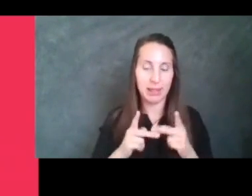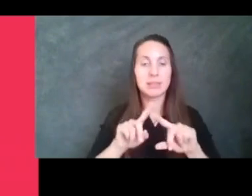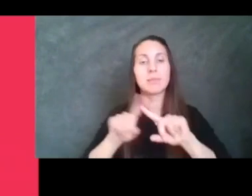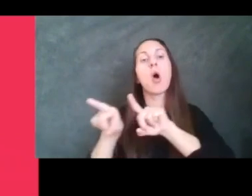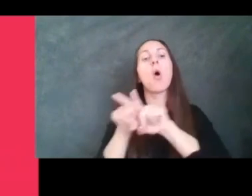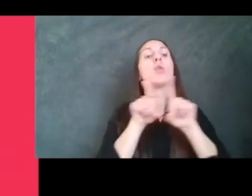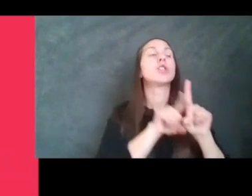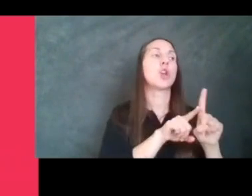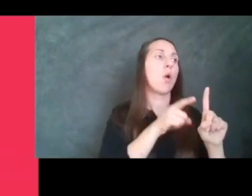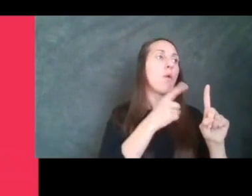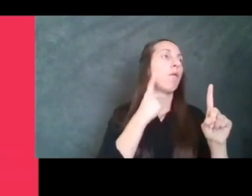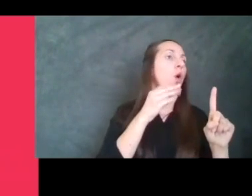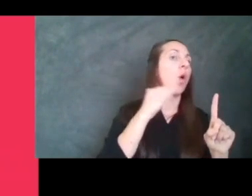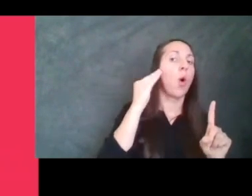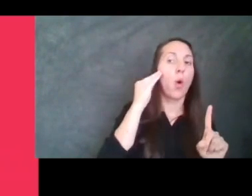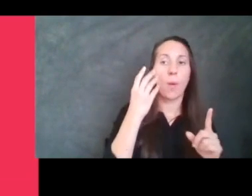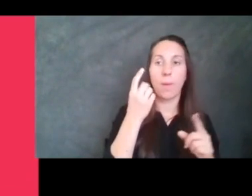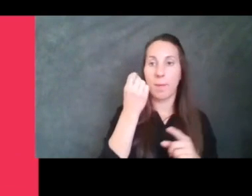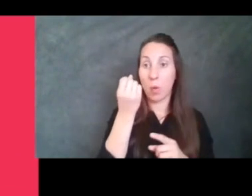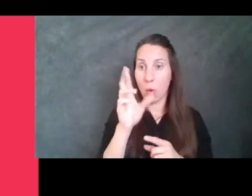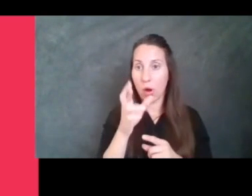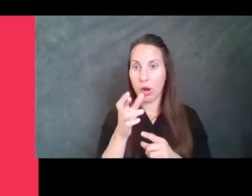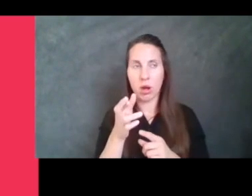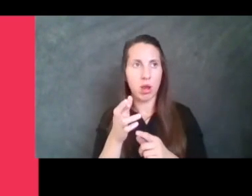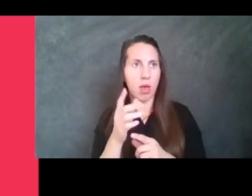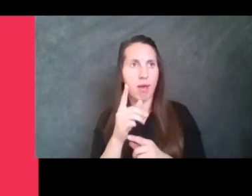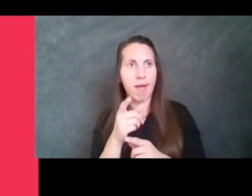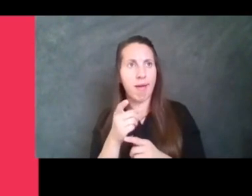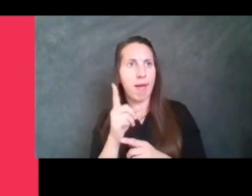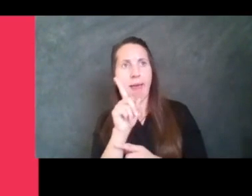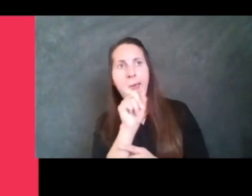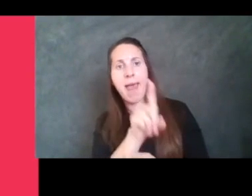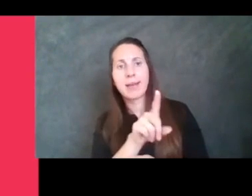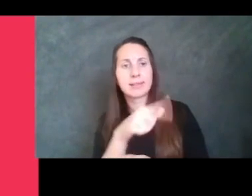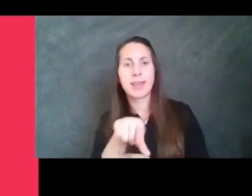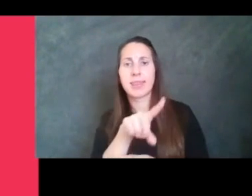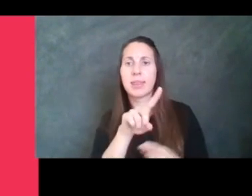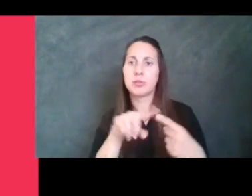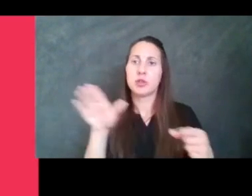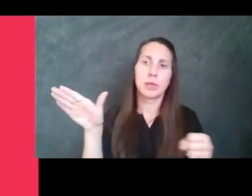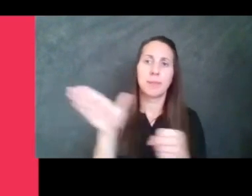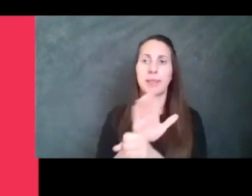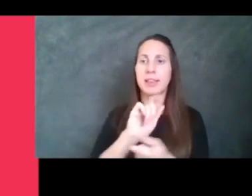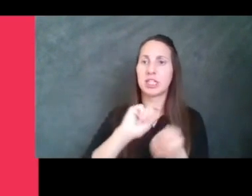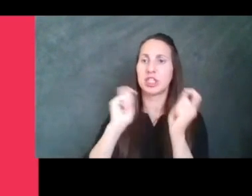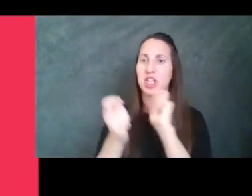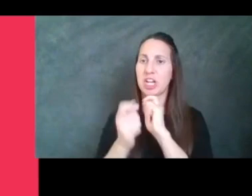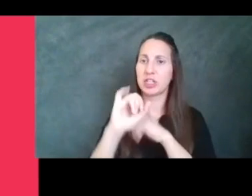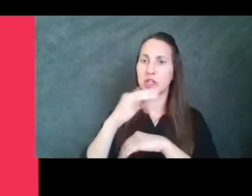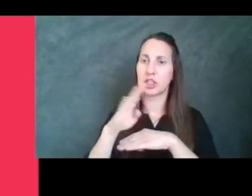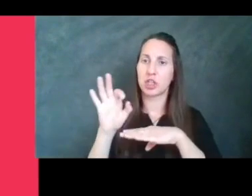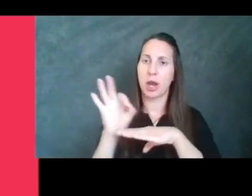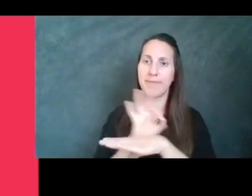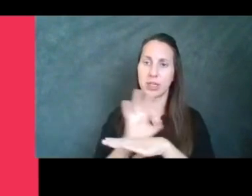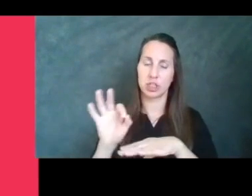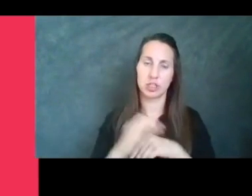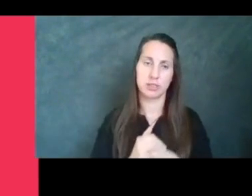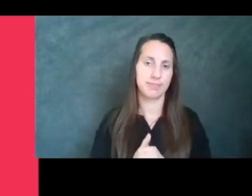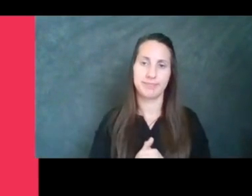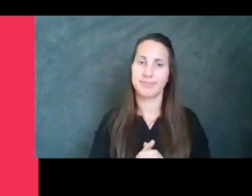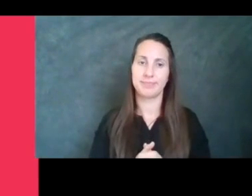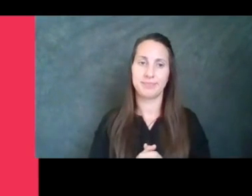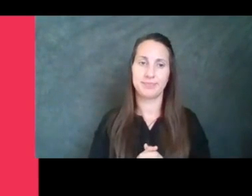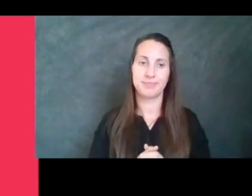or asking them to completely change the essential job functions of the position. Next